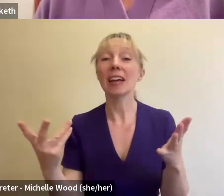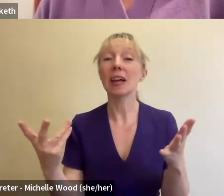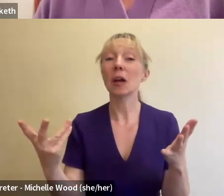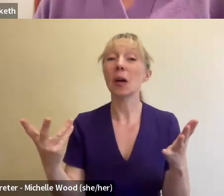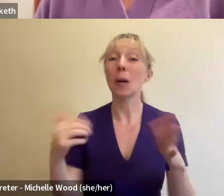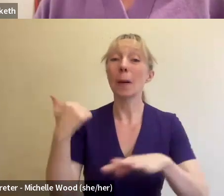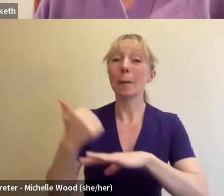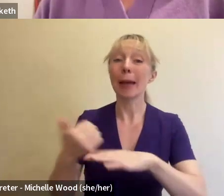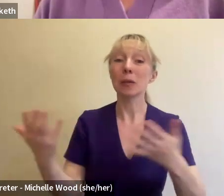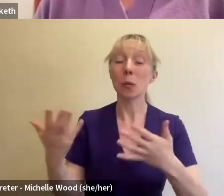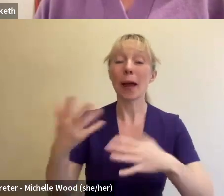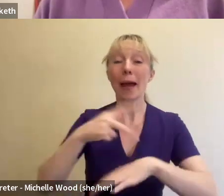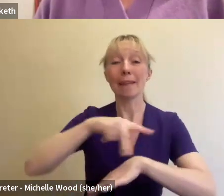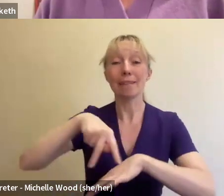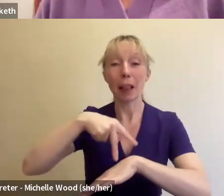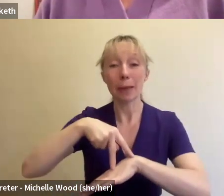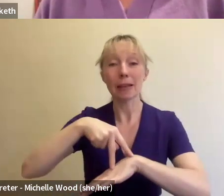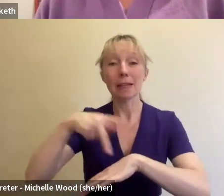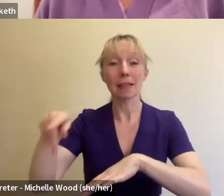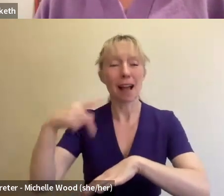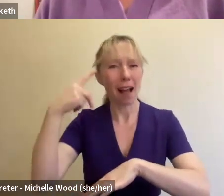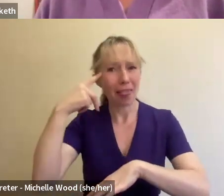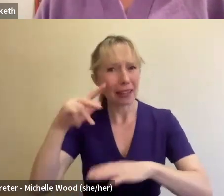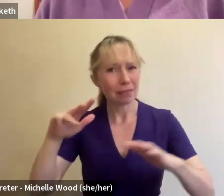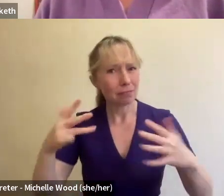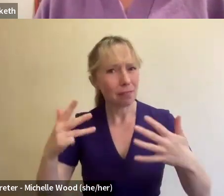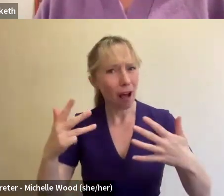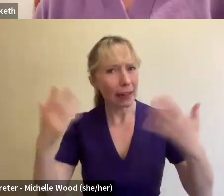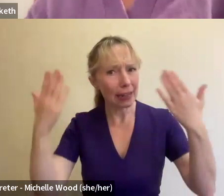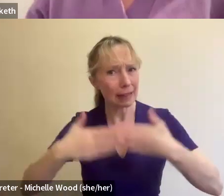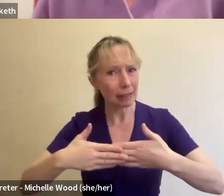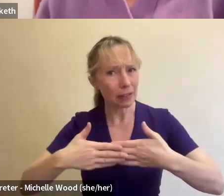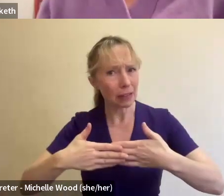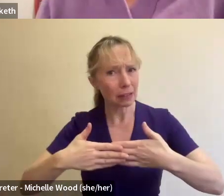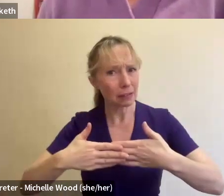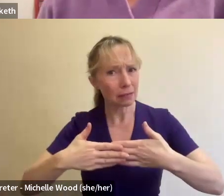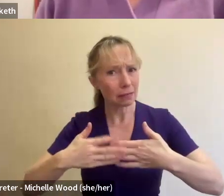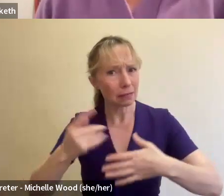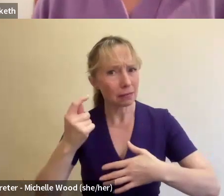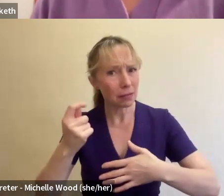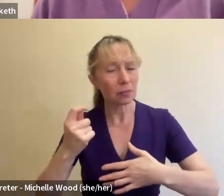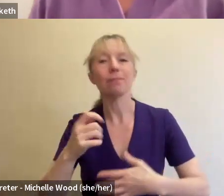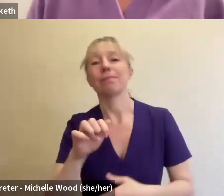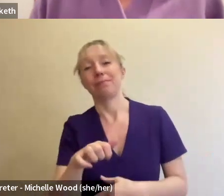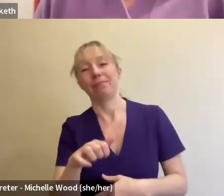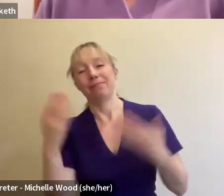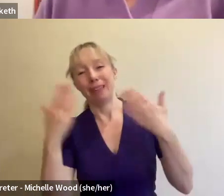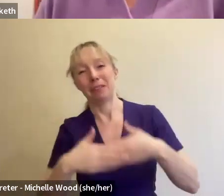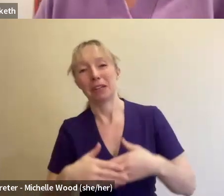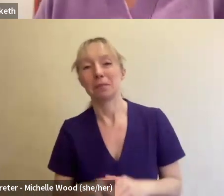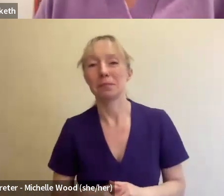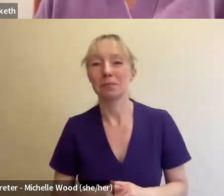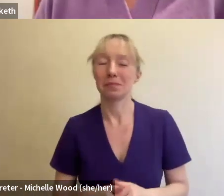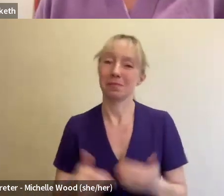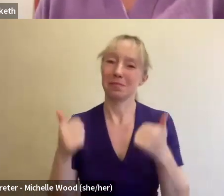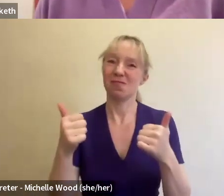Philippines today, where I believe it's coming up to 9 p.m. Is that right? Yeah. Yes, it is. It is 9 p.m. here. That's great.